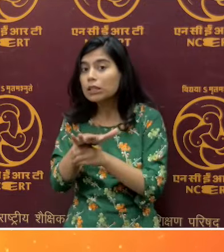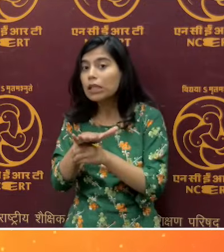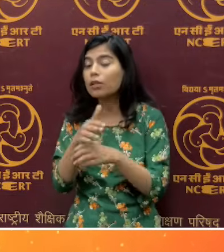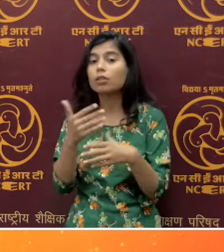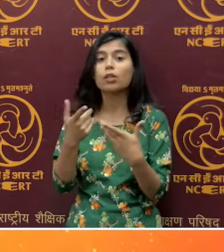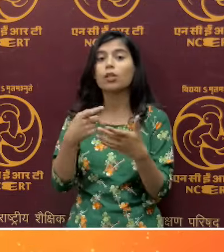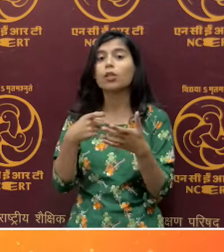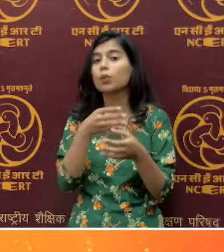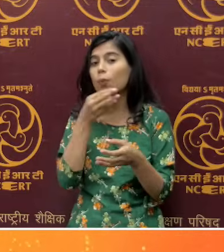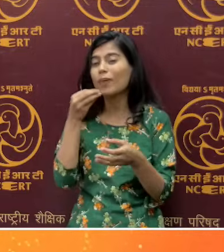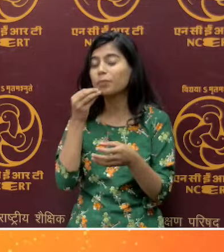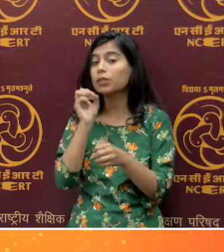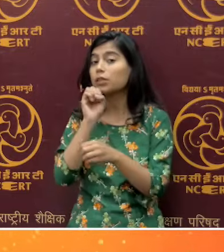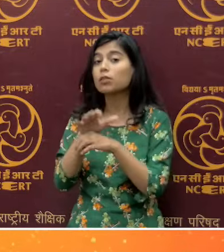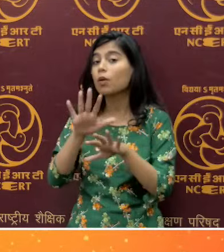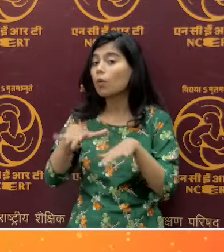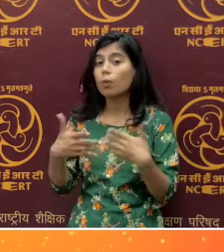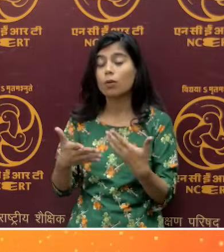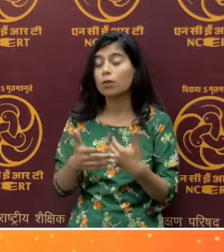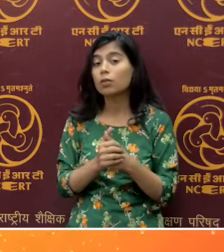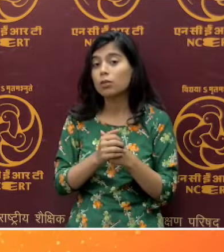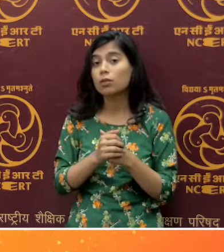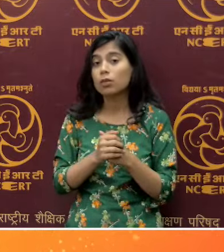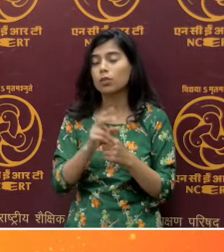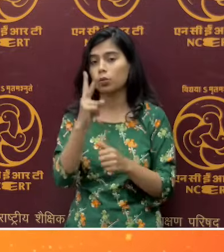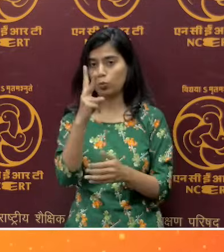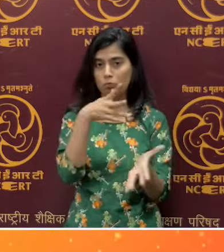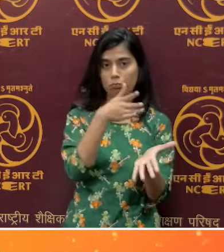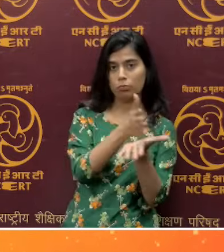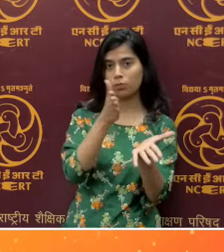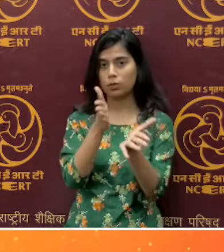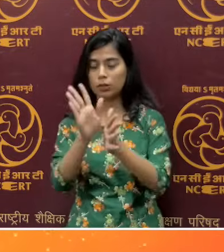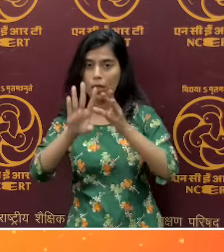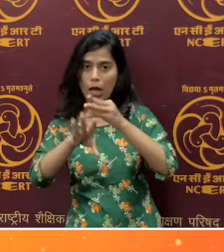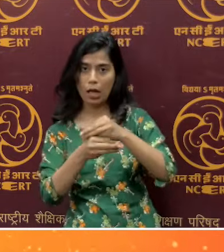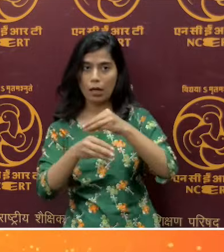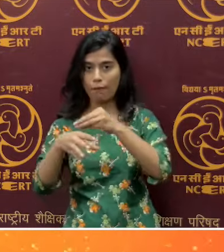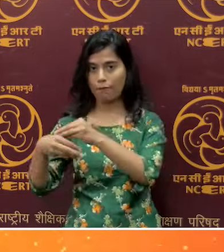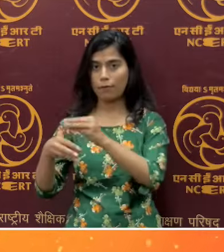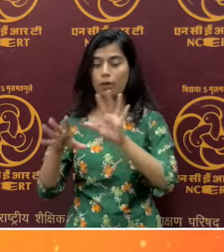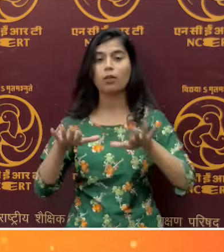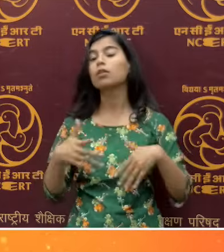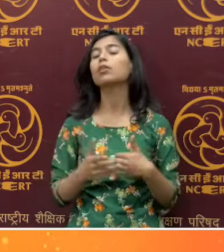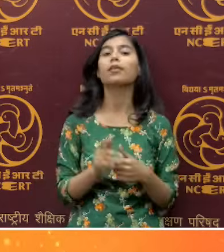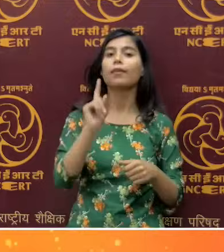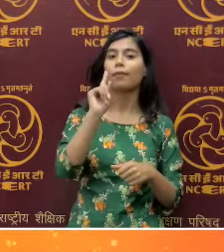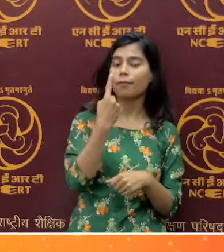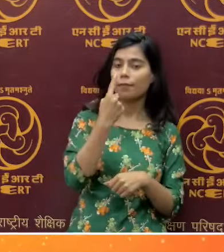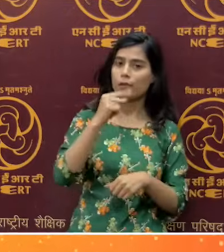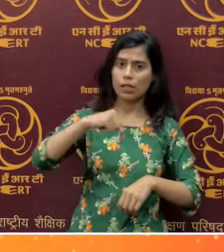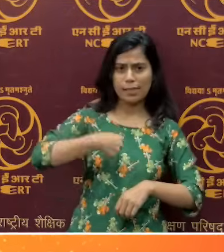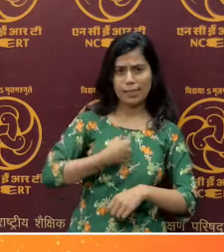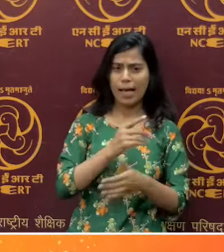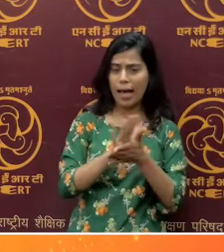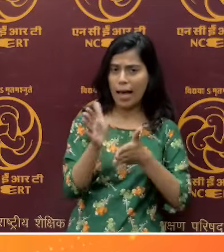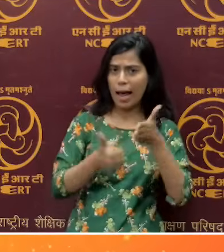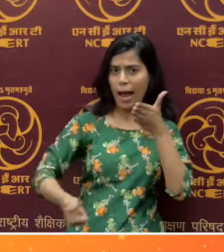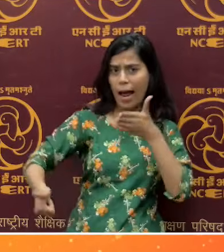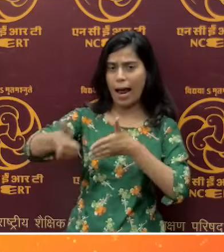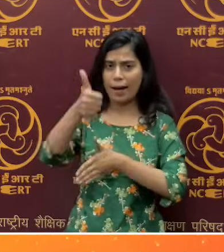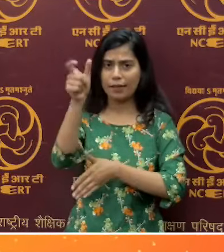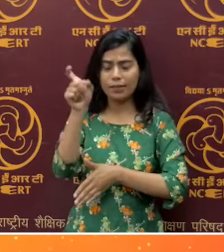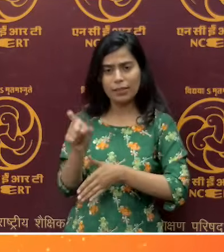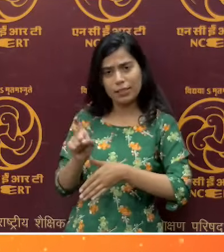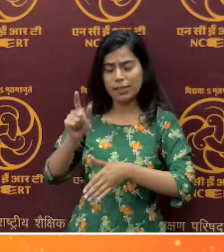to me. So Harpreet, there is two ways to add a teacher. Okay, head teacher itself can add any teacher in the